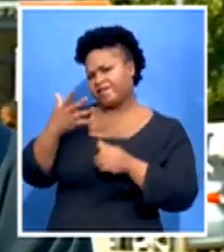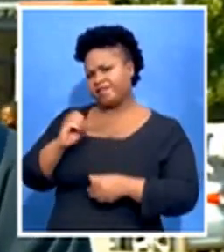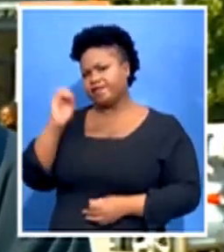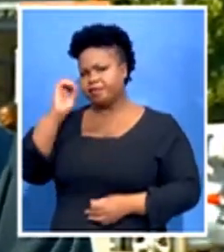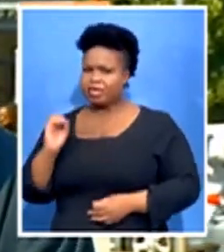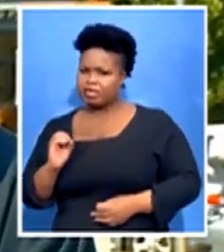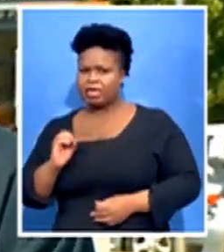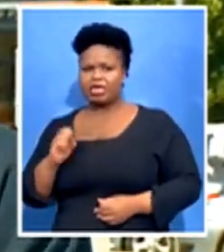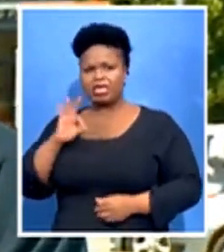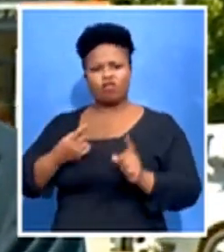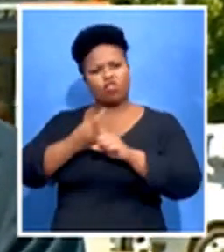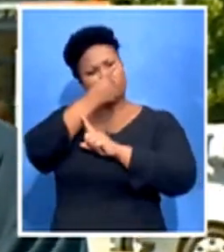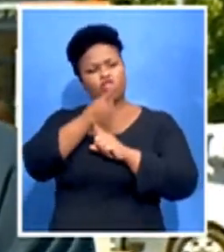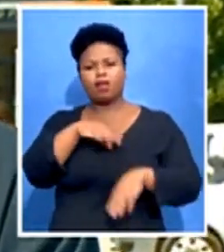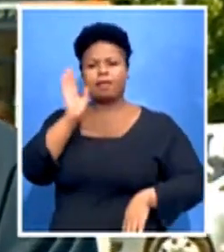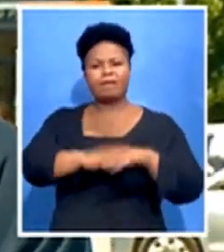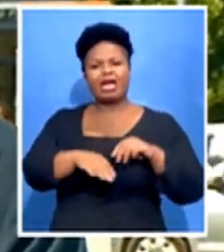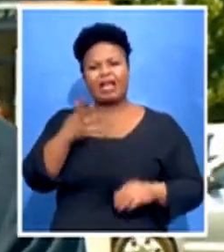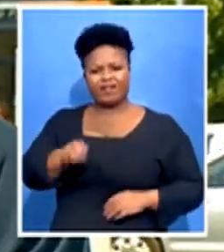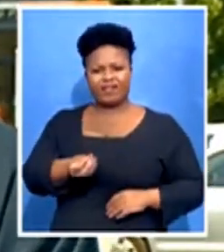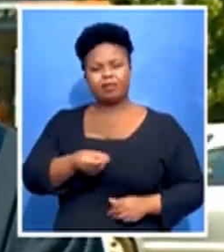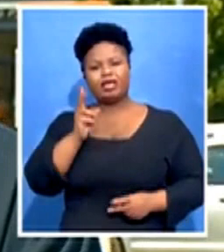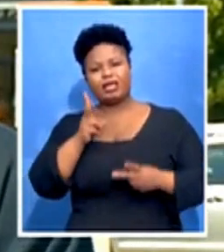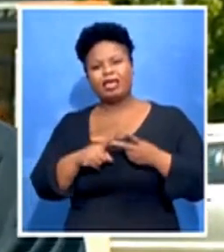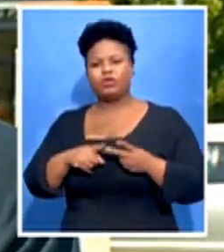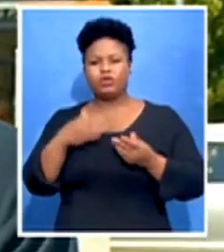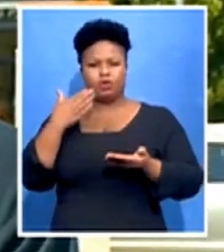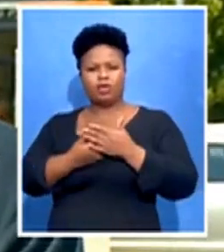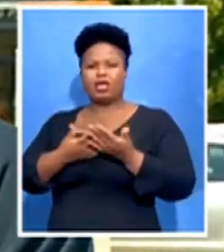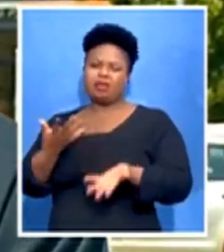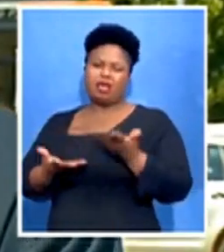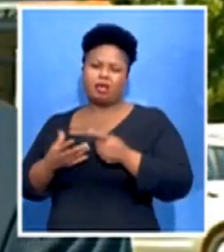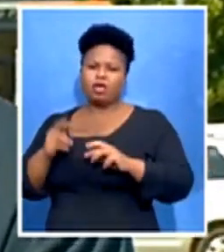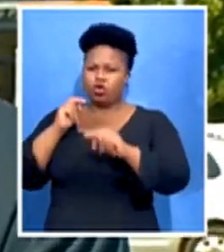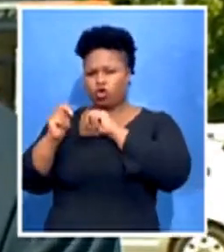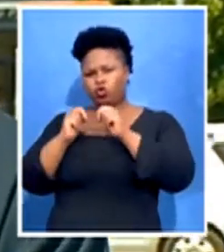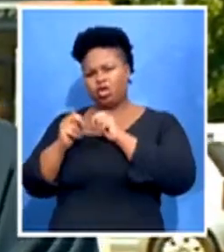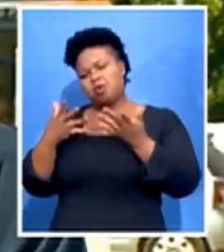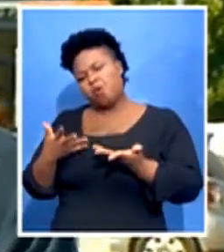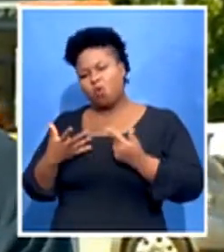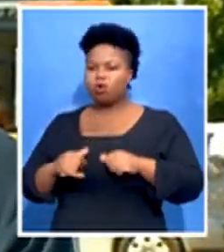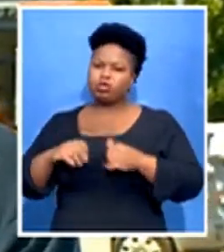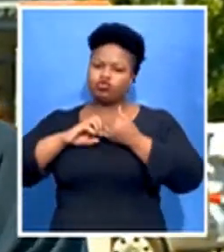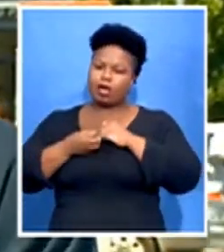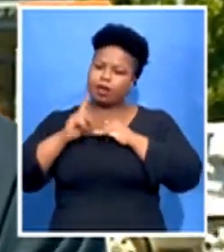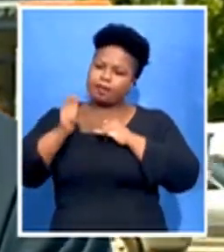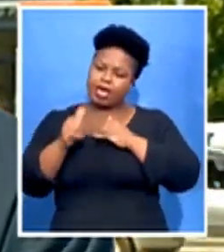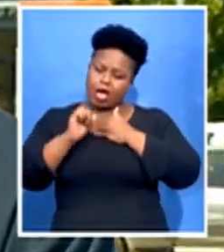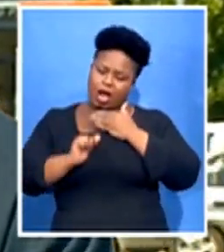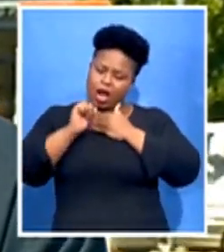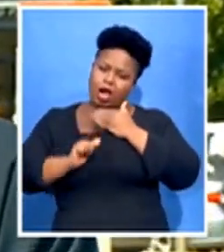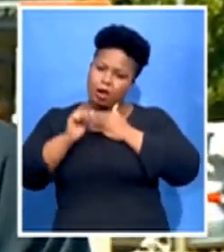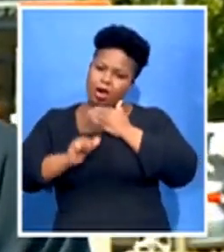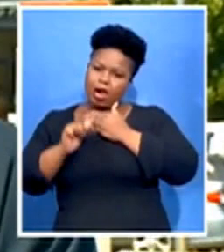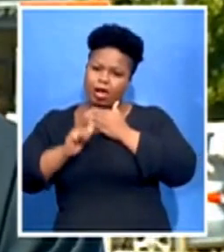le dipatela tsa go kgaogana ka dikgwedi ge o nyaka go di-arrangement. Jale mo AARTO Friday e tlisitse services ya